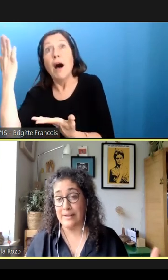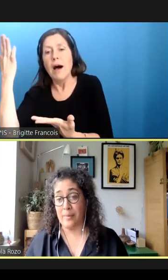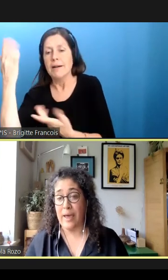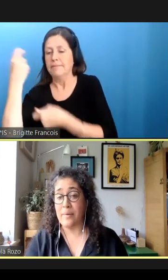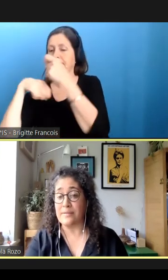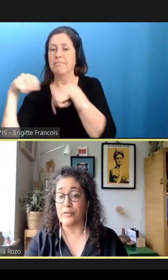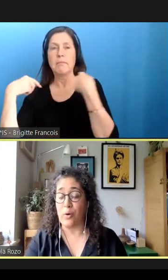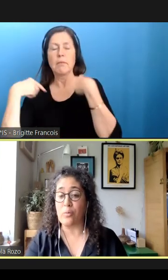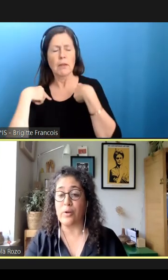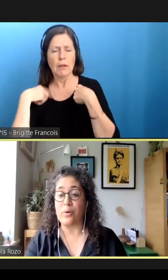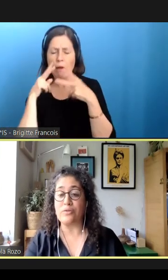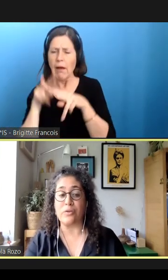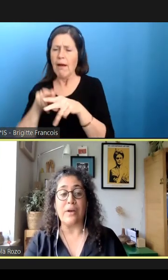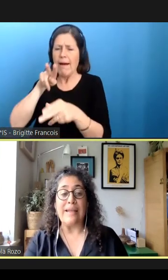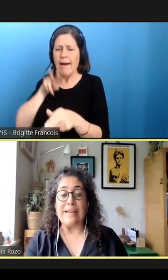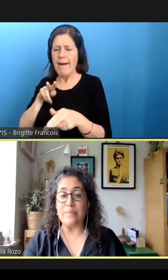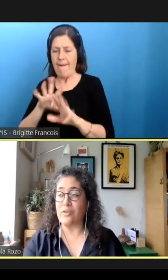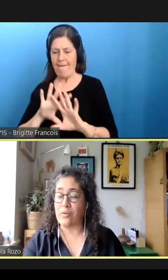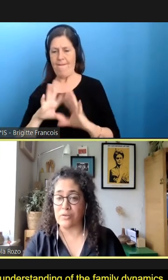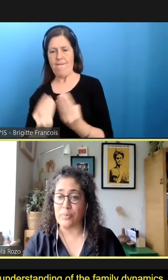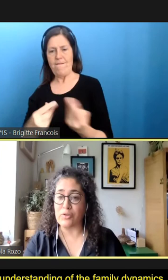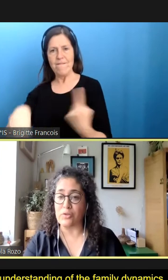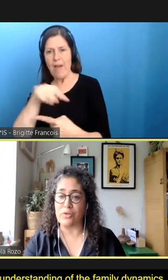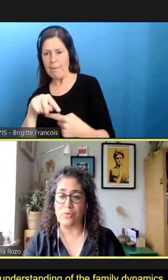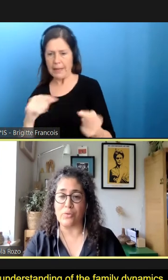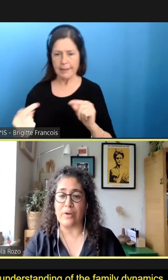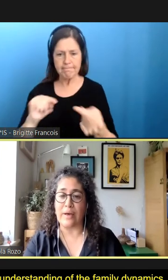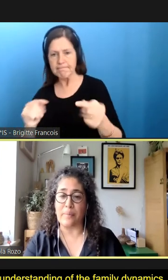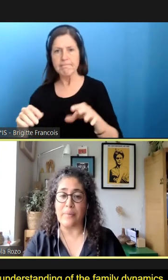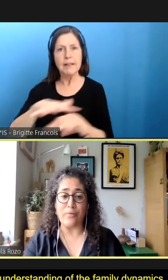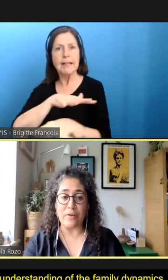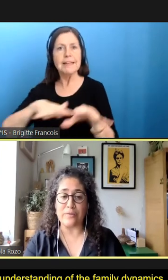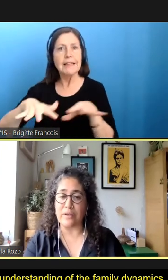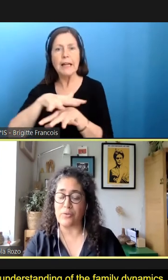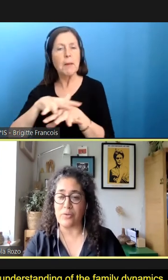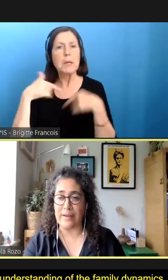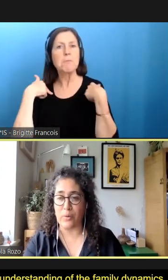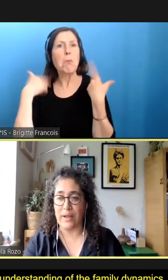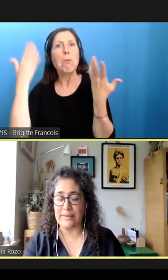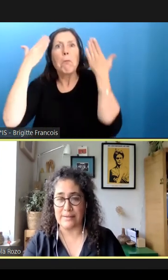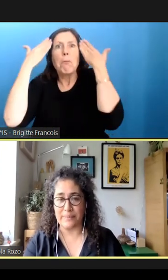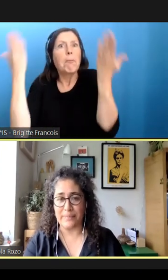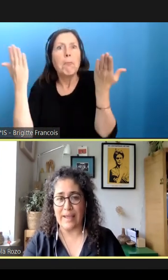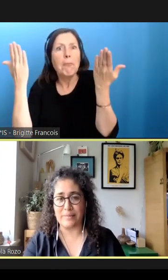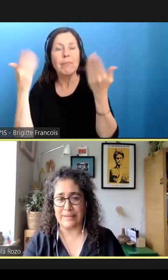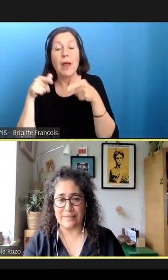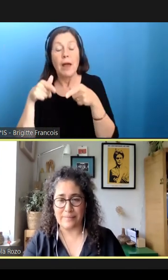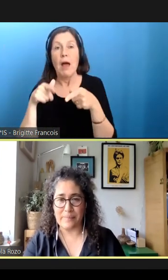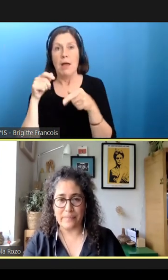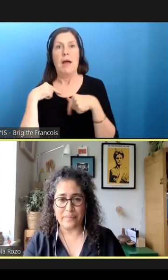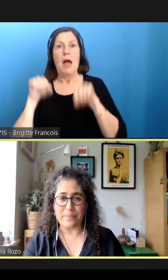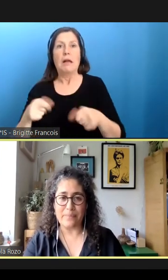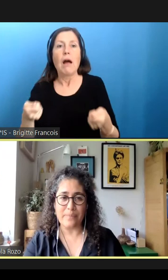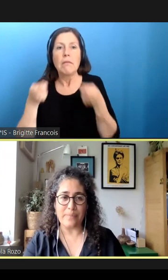family dynamics as a whole, but also limit our contribution to real inclusion and equality. Next, please.